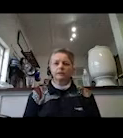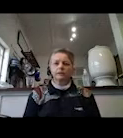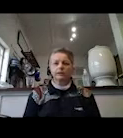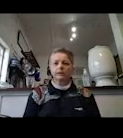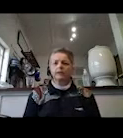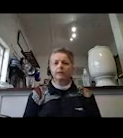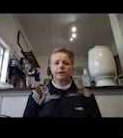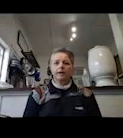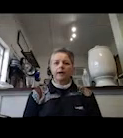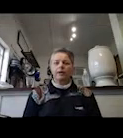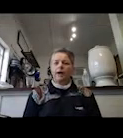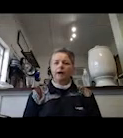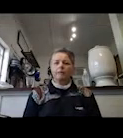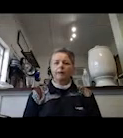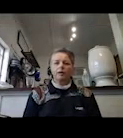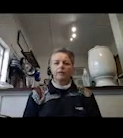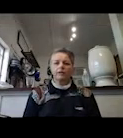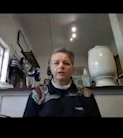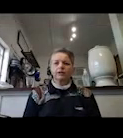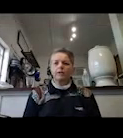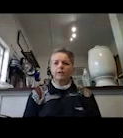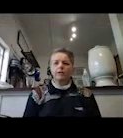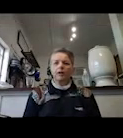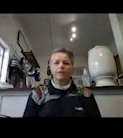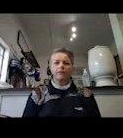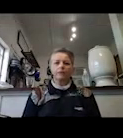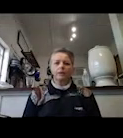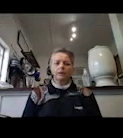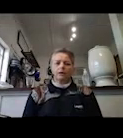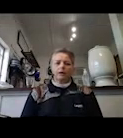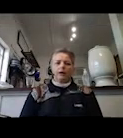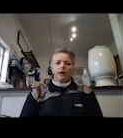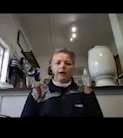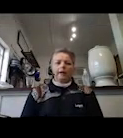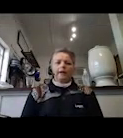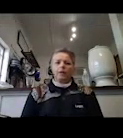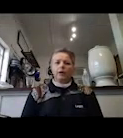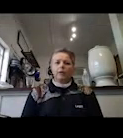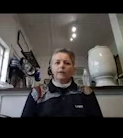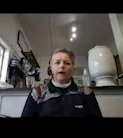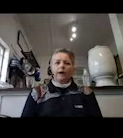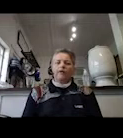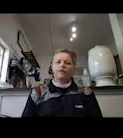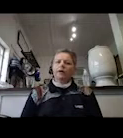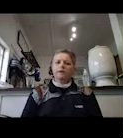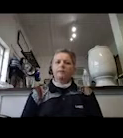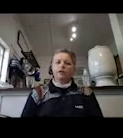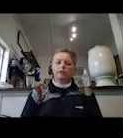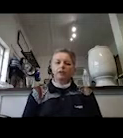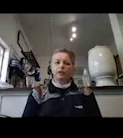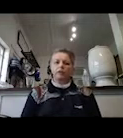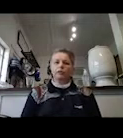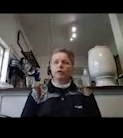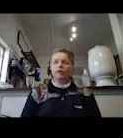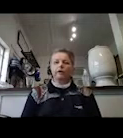intellectual disabilities and who can't make life decisions on their own. At Legal Aid, we also have a